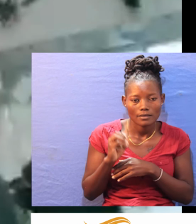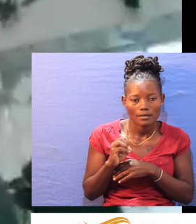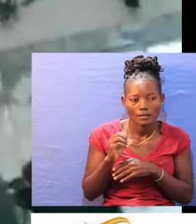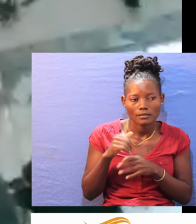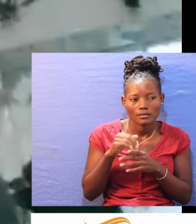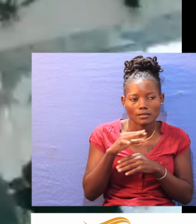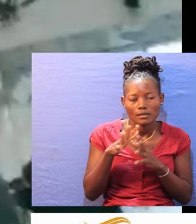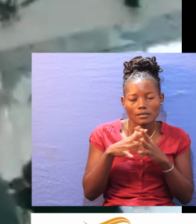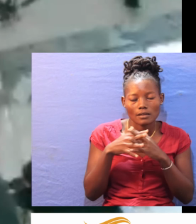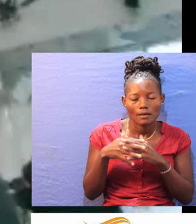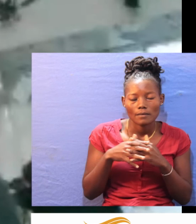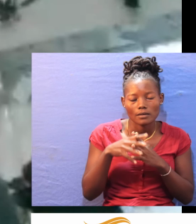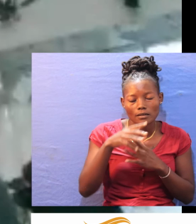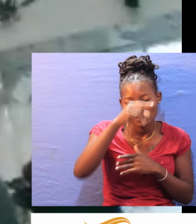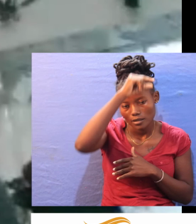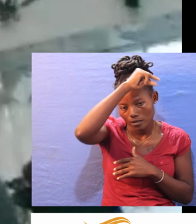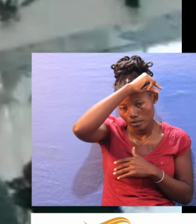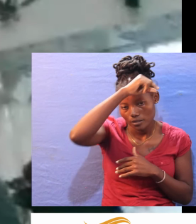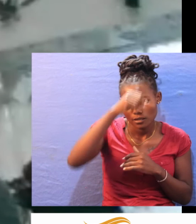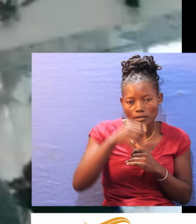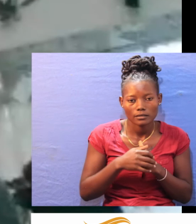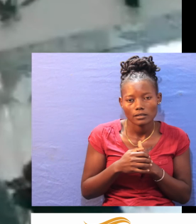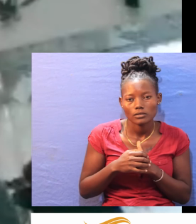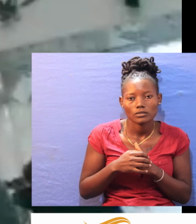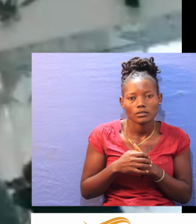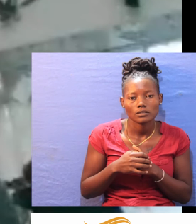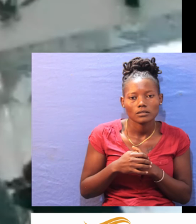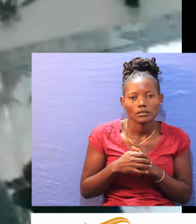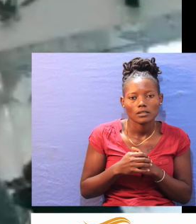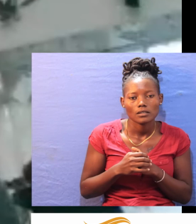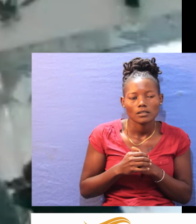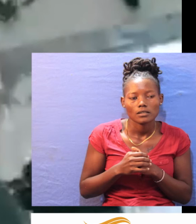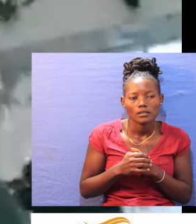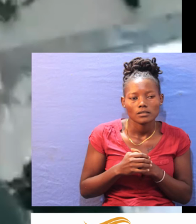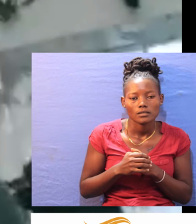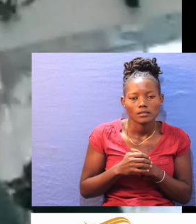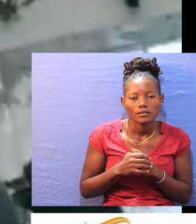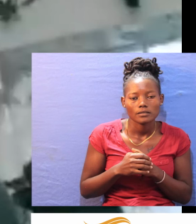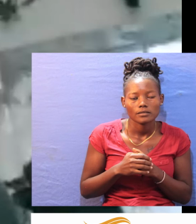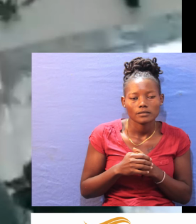as a graduate assistant. I don't know if you're familiar with that. At a university,